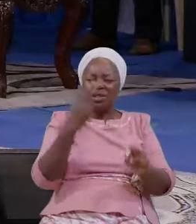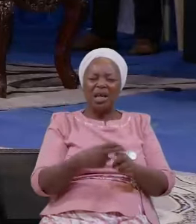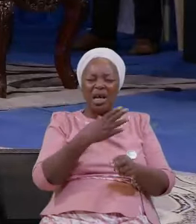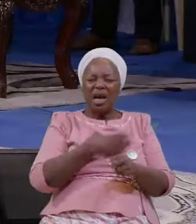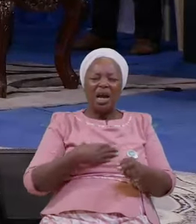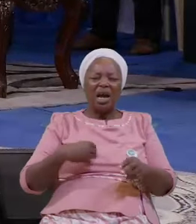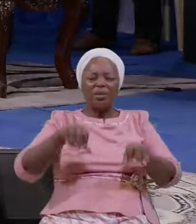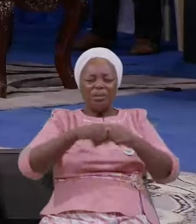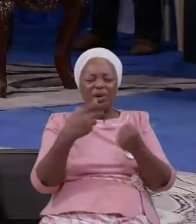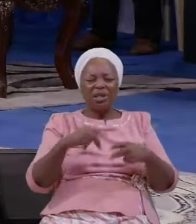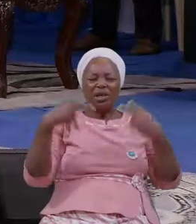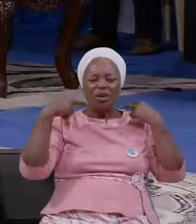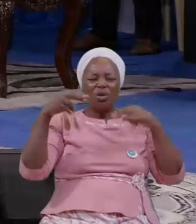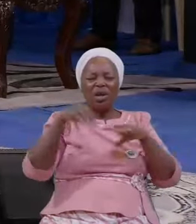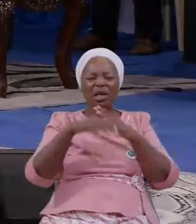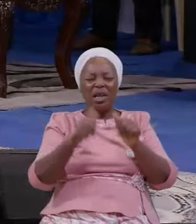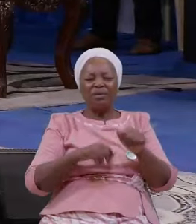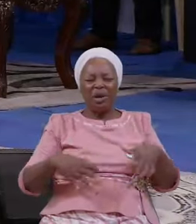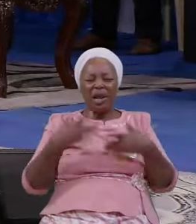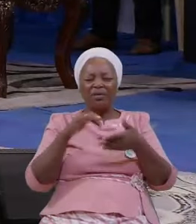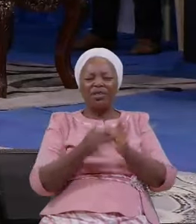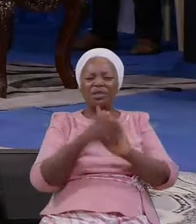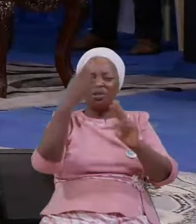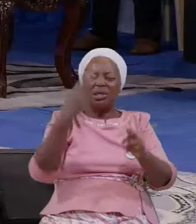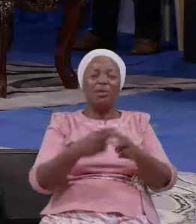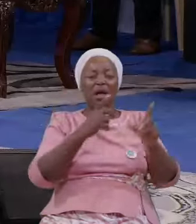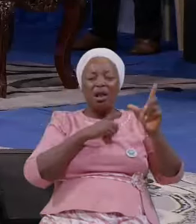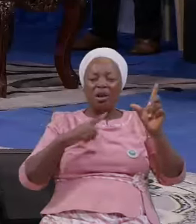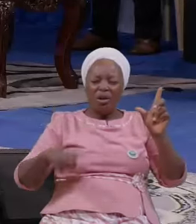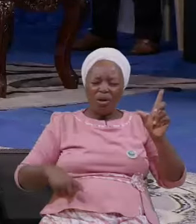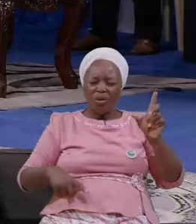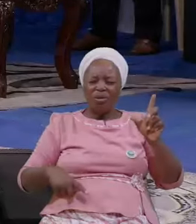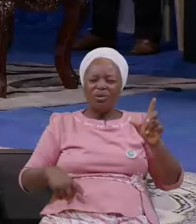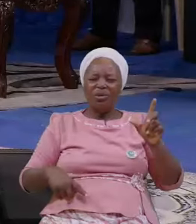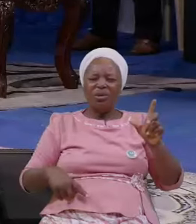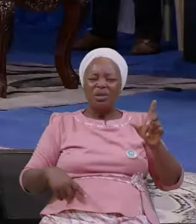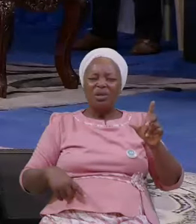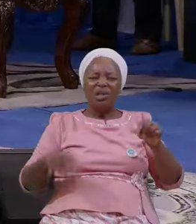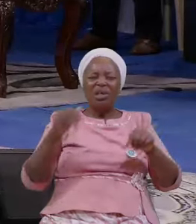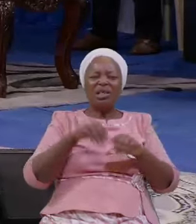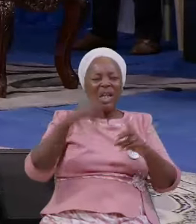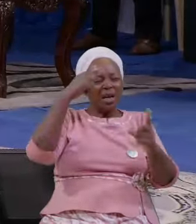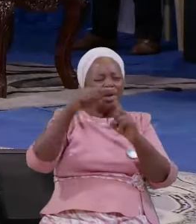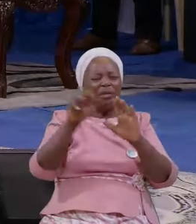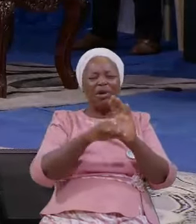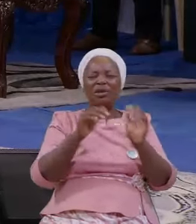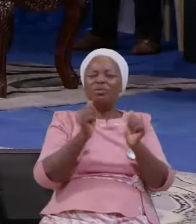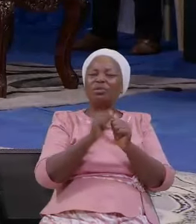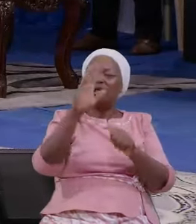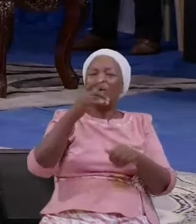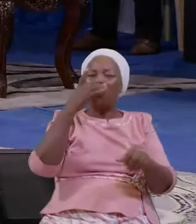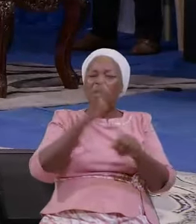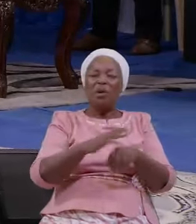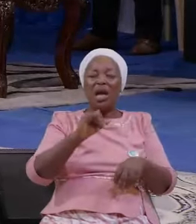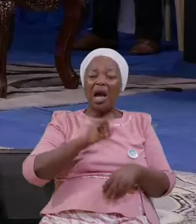yoke in every life. Lord, in agreement with your promise, I say, all the works of